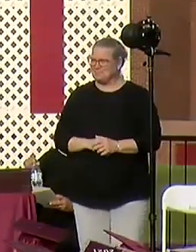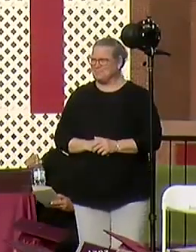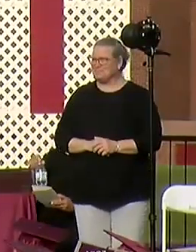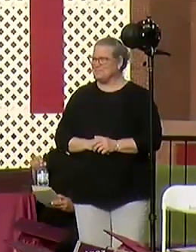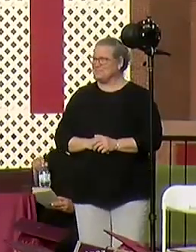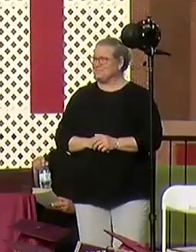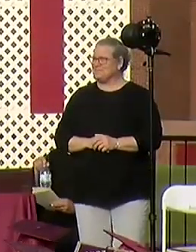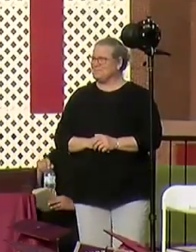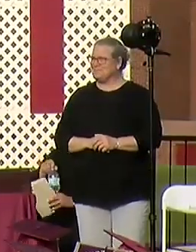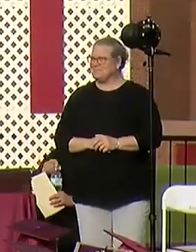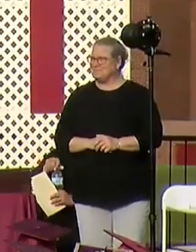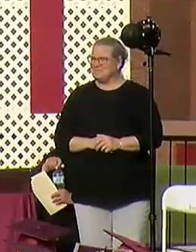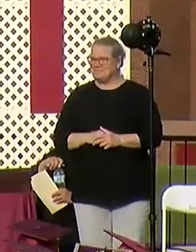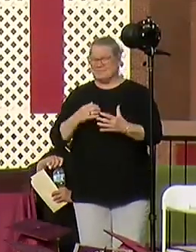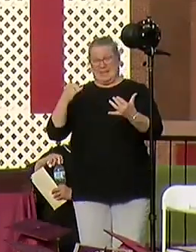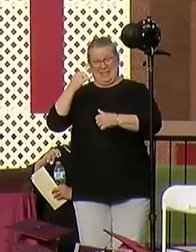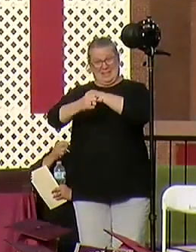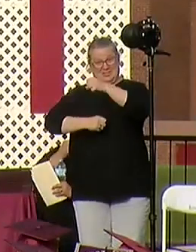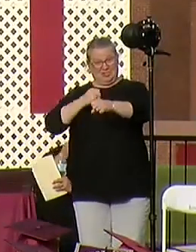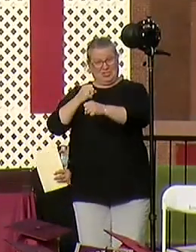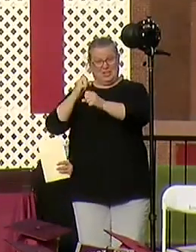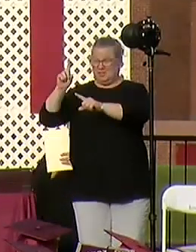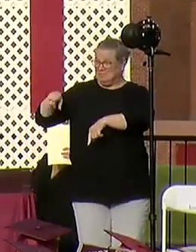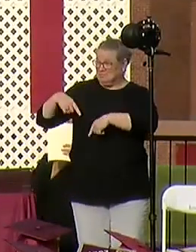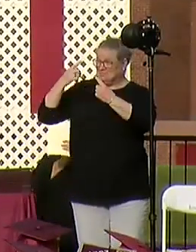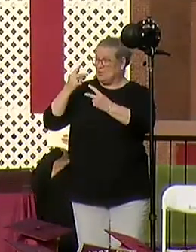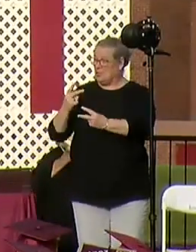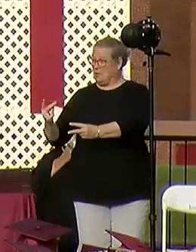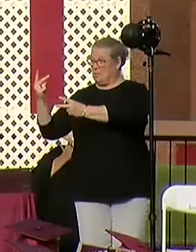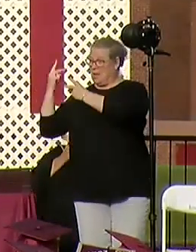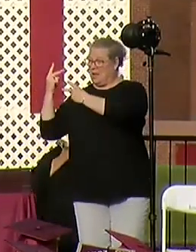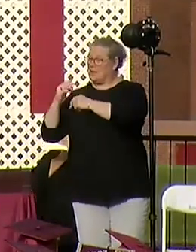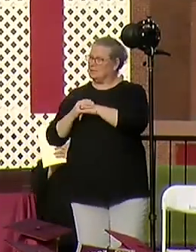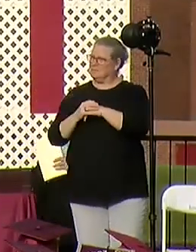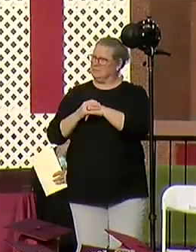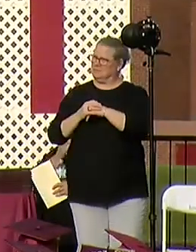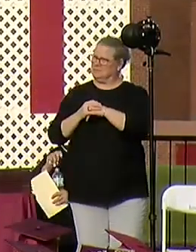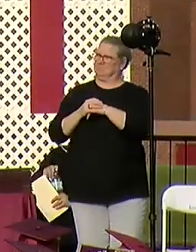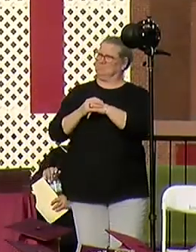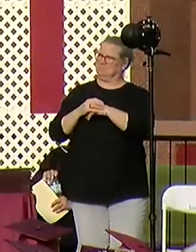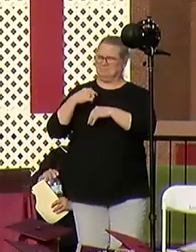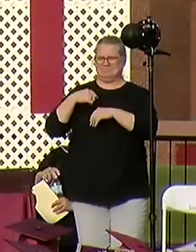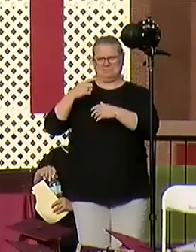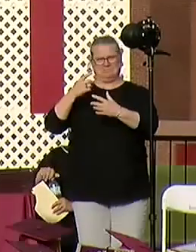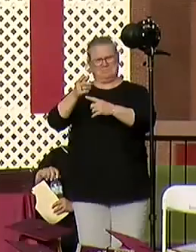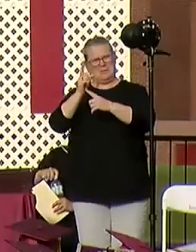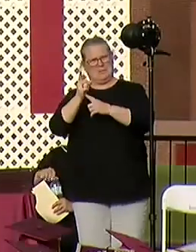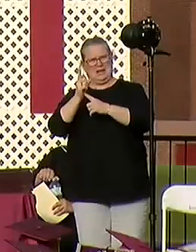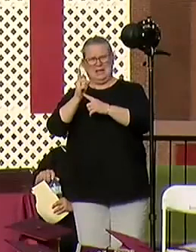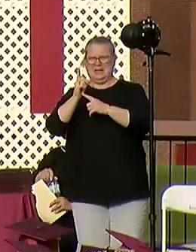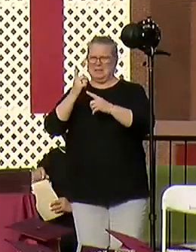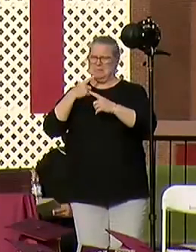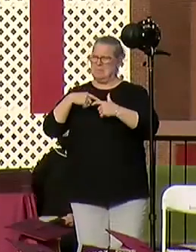Looking back at this school year, I just have to take a minute to pause and take a deep